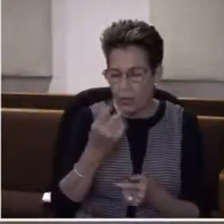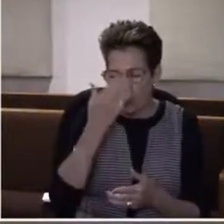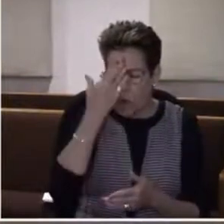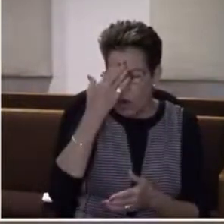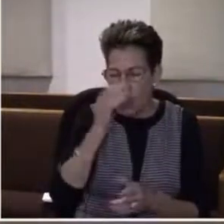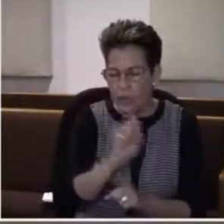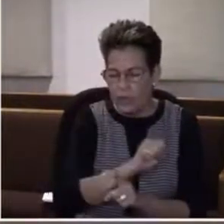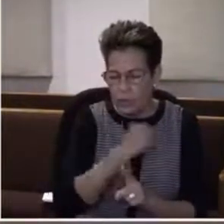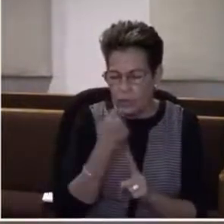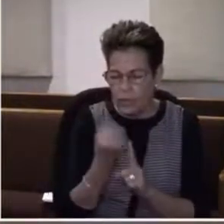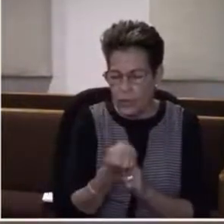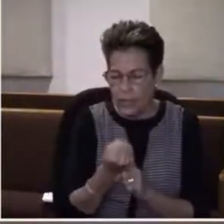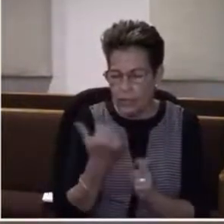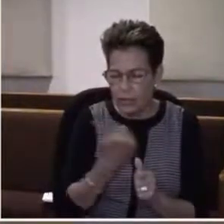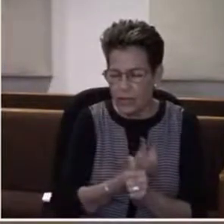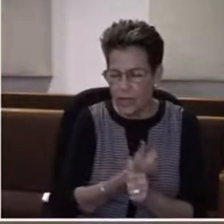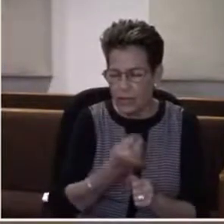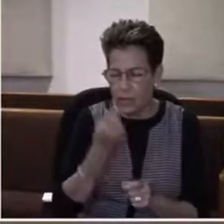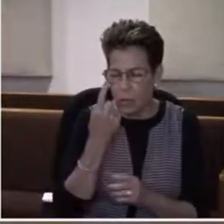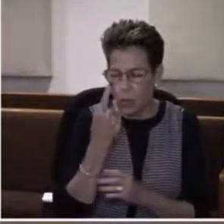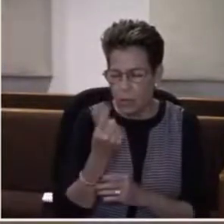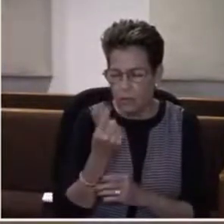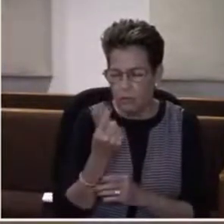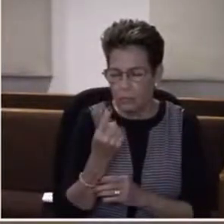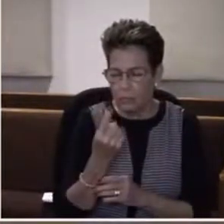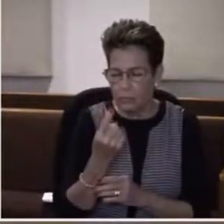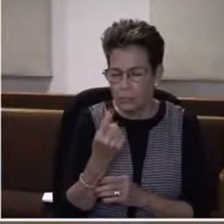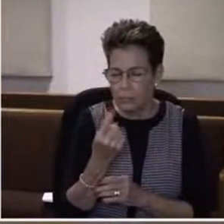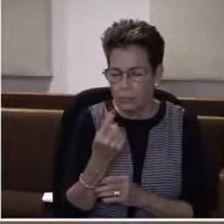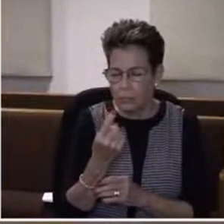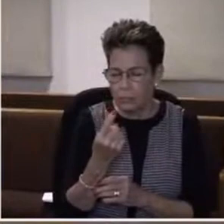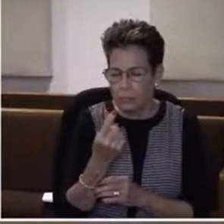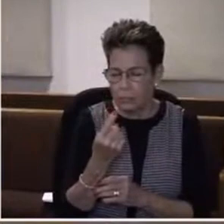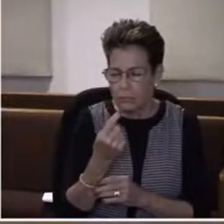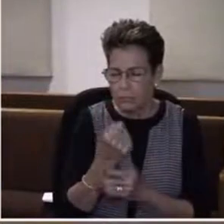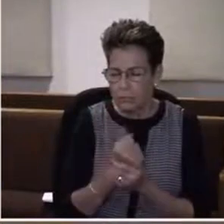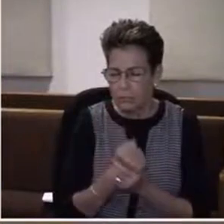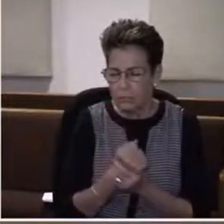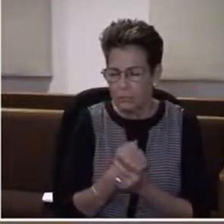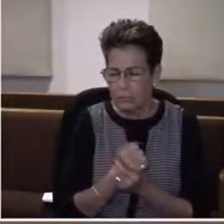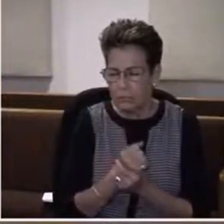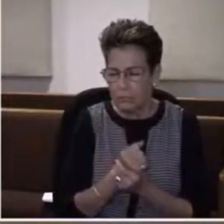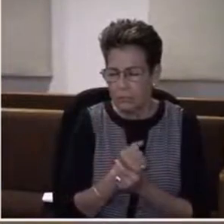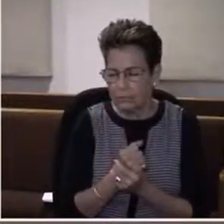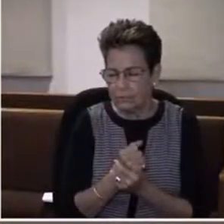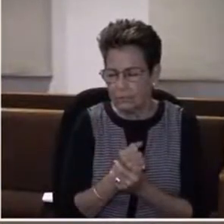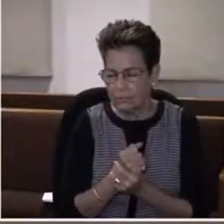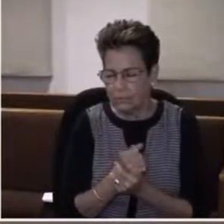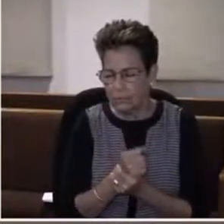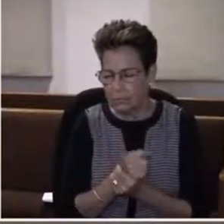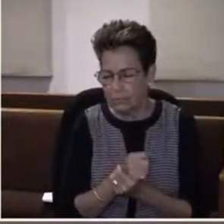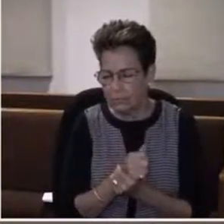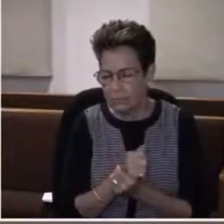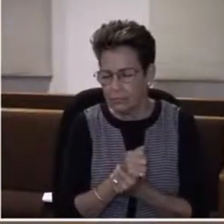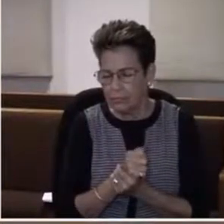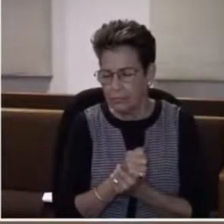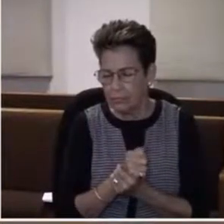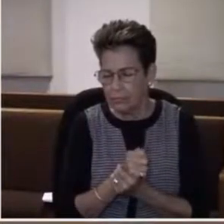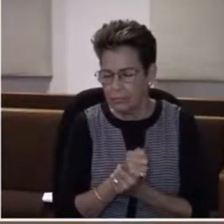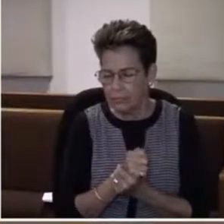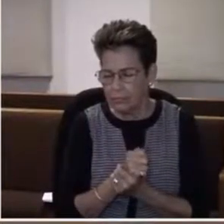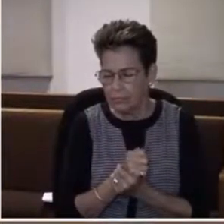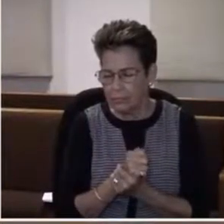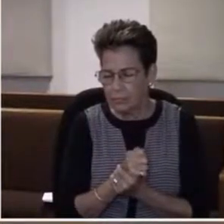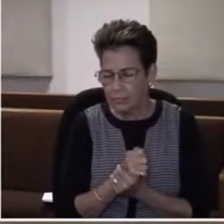situation. In their life, if all they do is look at their circumstances and their ability, it'll stink, but they could lift their eyes to